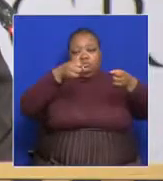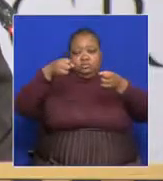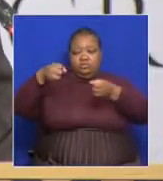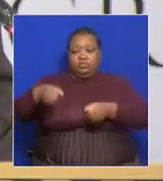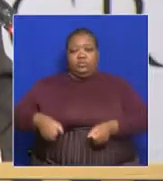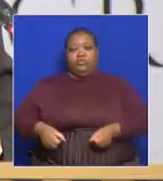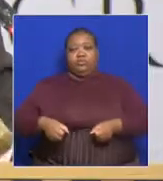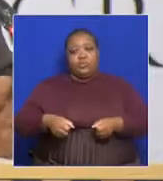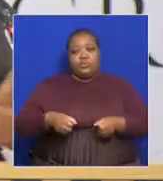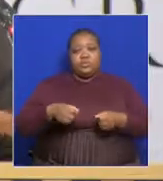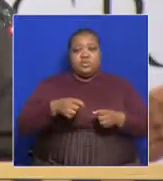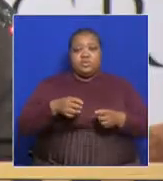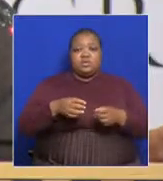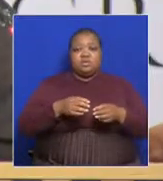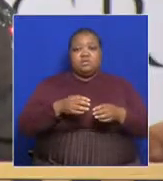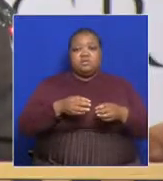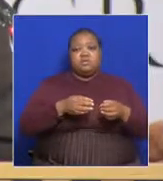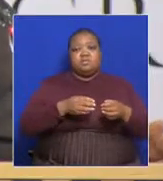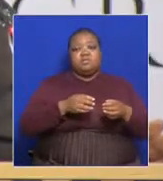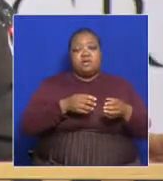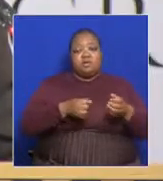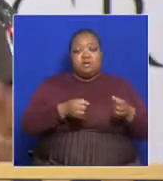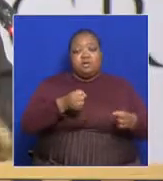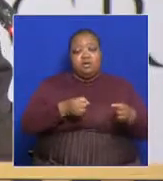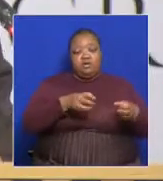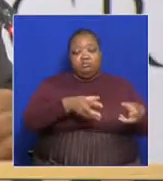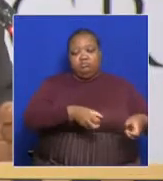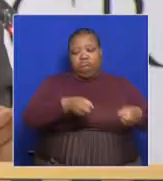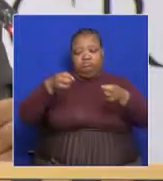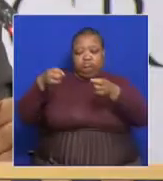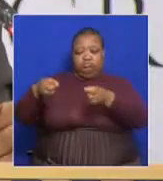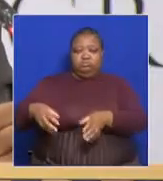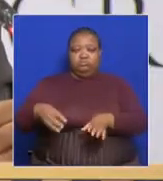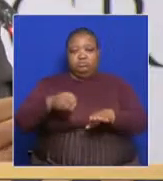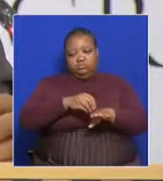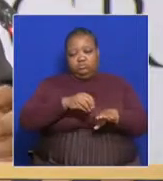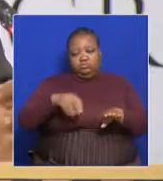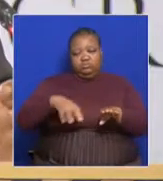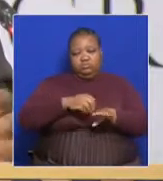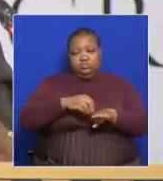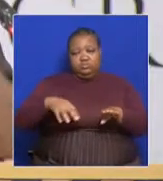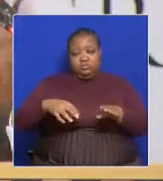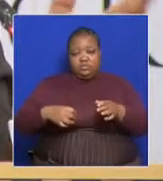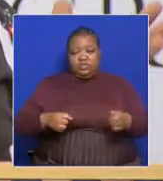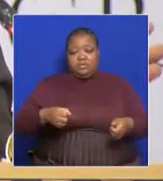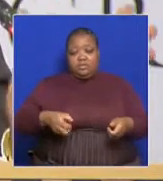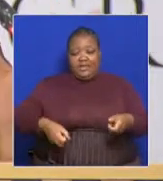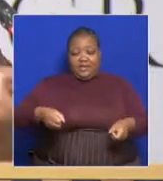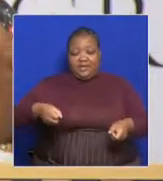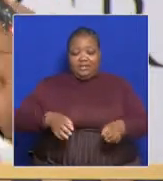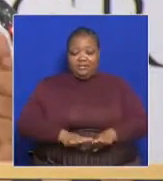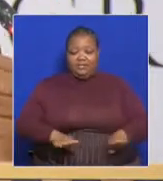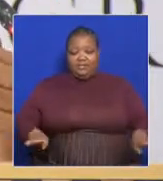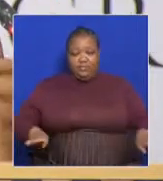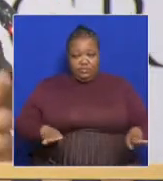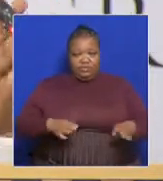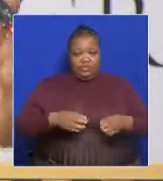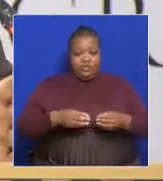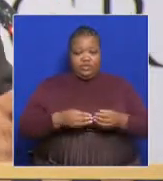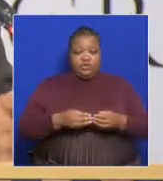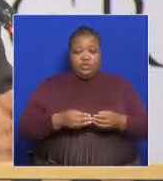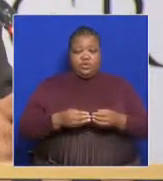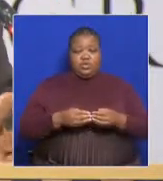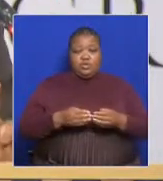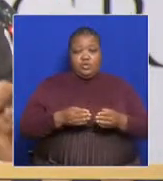vehicle, Commissioner, we placed all of those bags on the ground. Those bags were opened. I'm not sure who was the first one that took out the bricks,